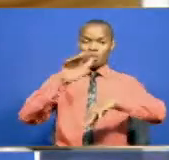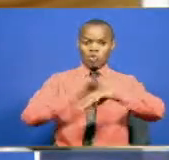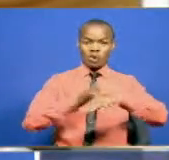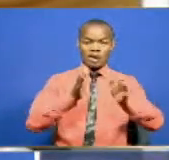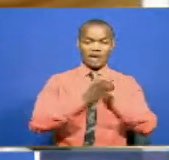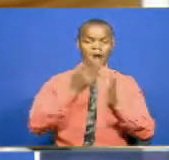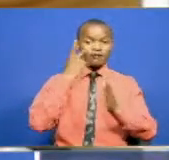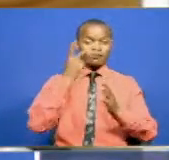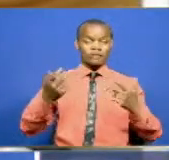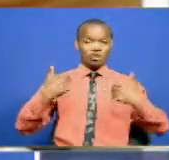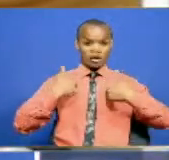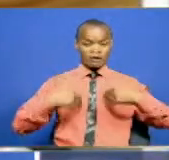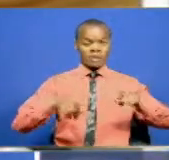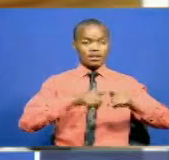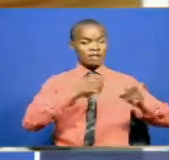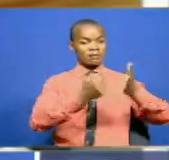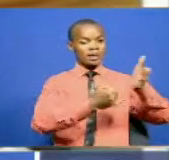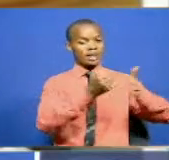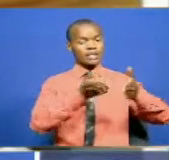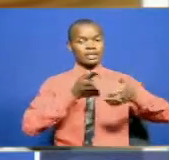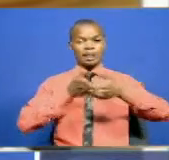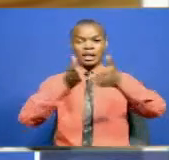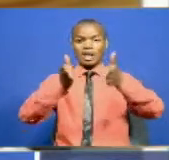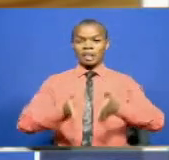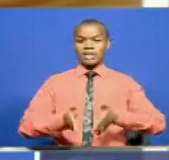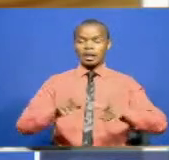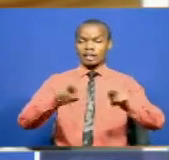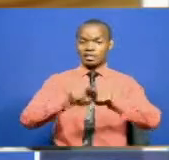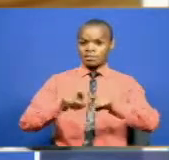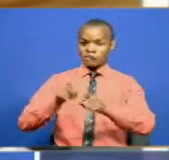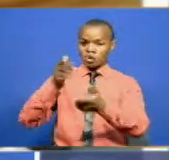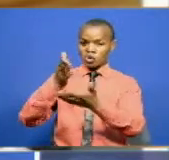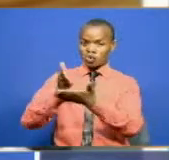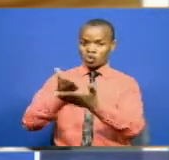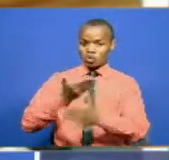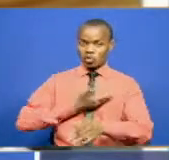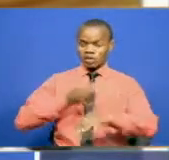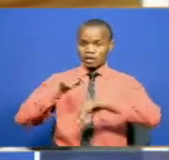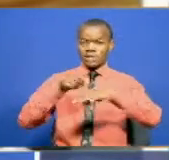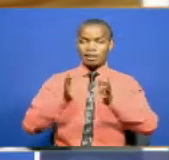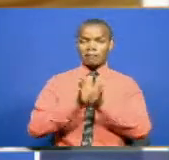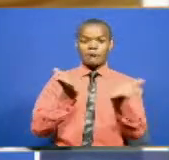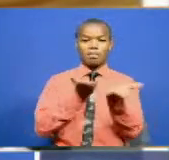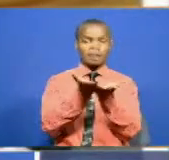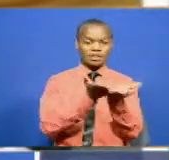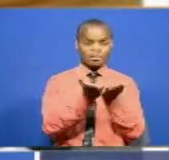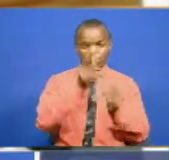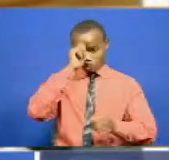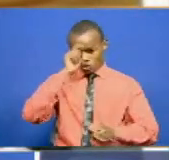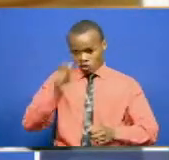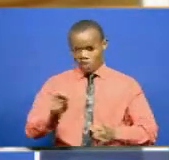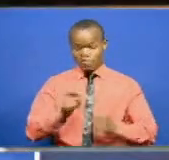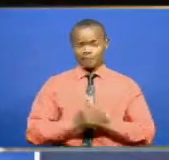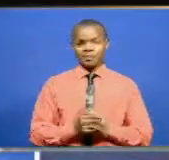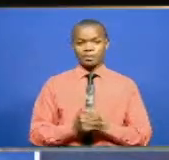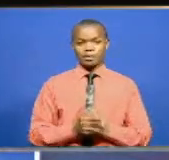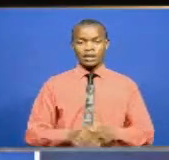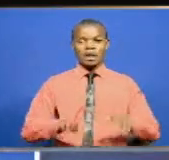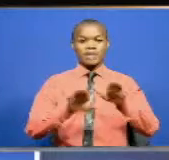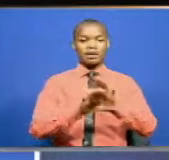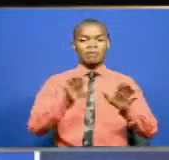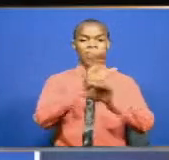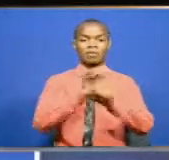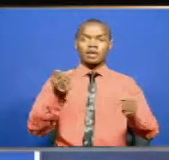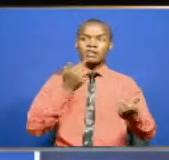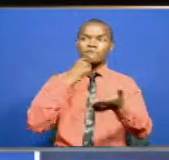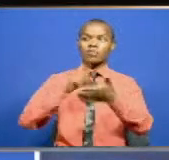visionary and industrious leader who took exceptional honor in public service. The DP further saying that the late was a